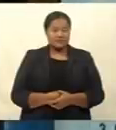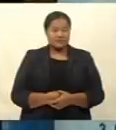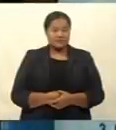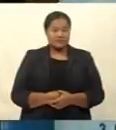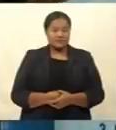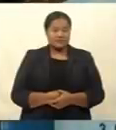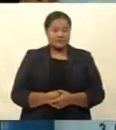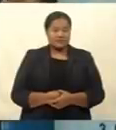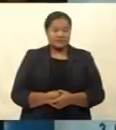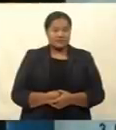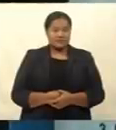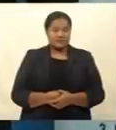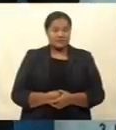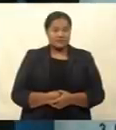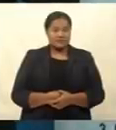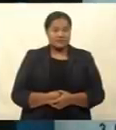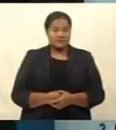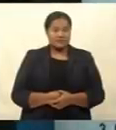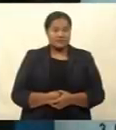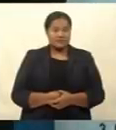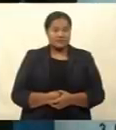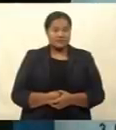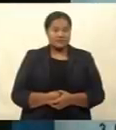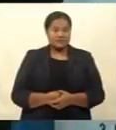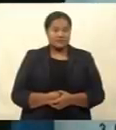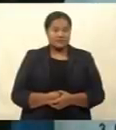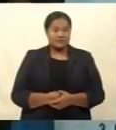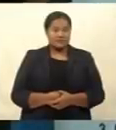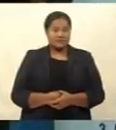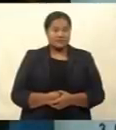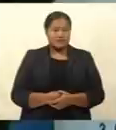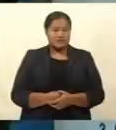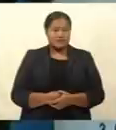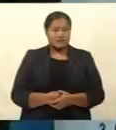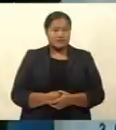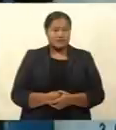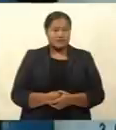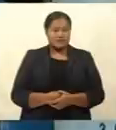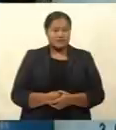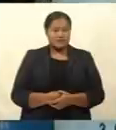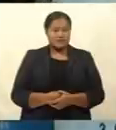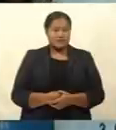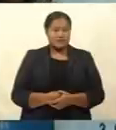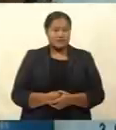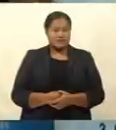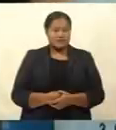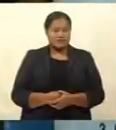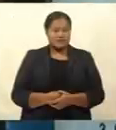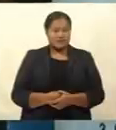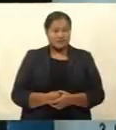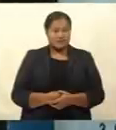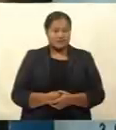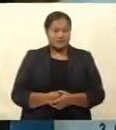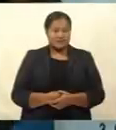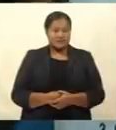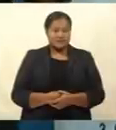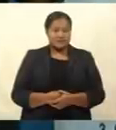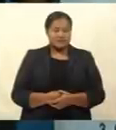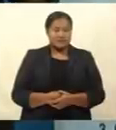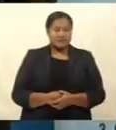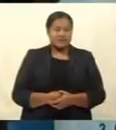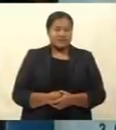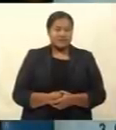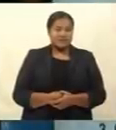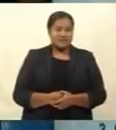We cannot give you a specific time when we're going to call the lockdown. The lockdown has to happen when it needs to happen. But we can only